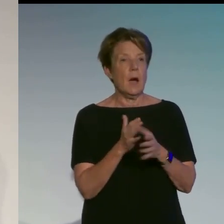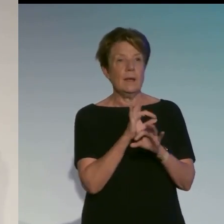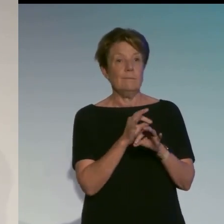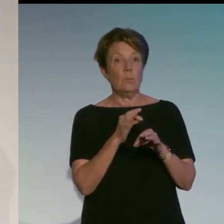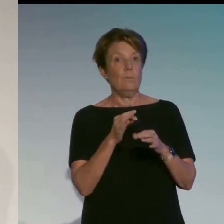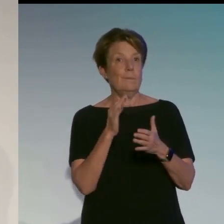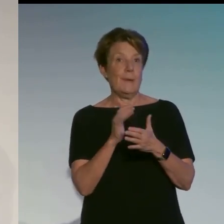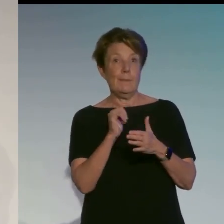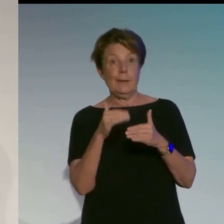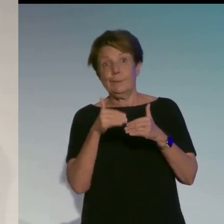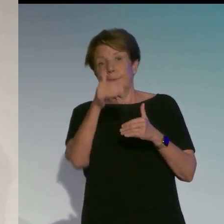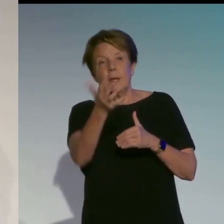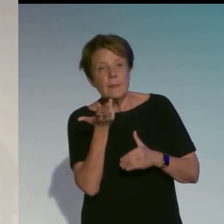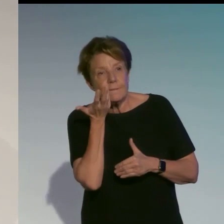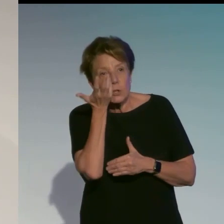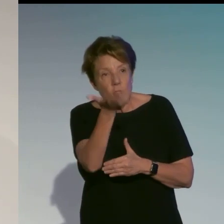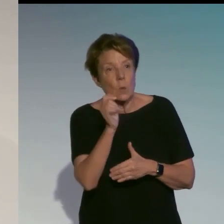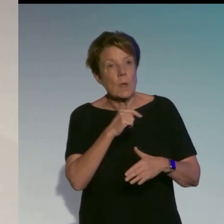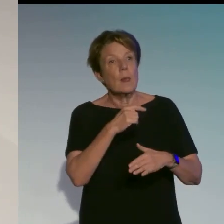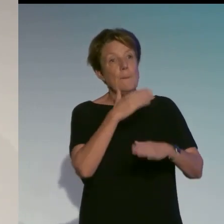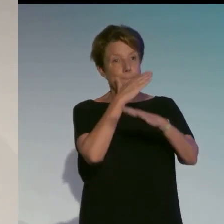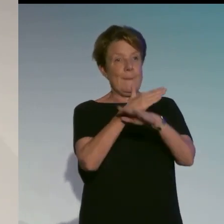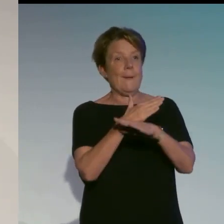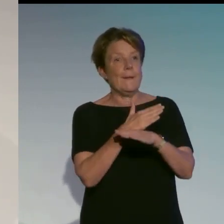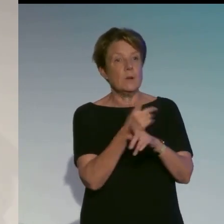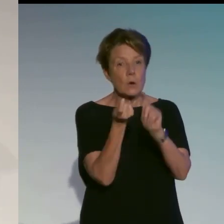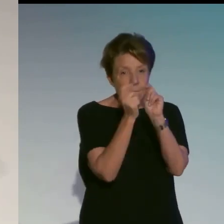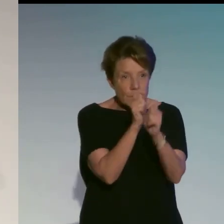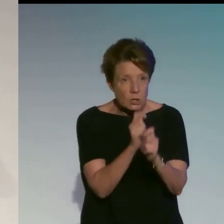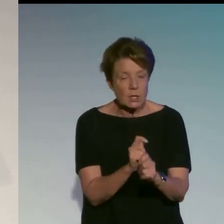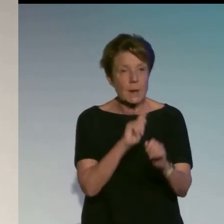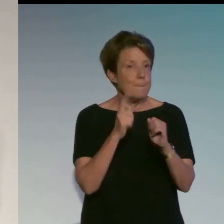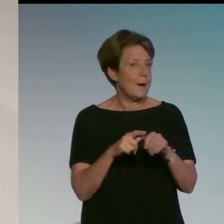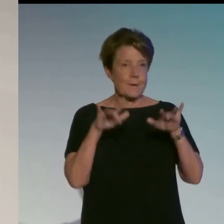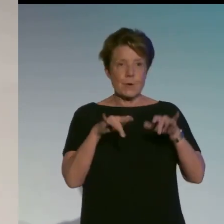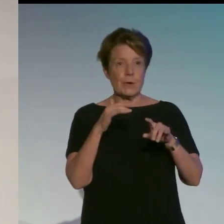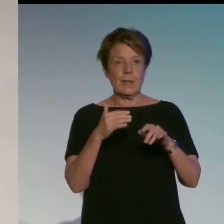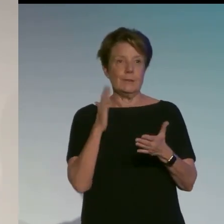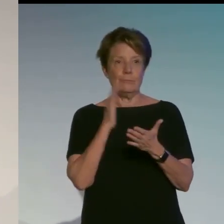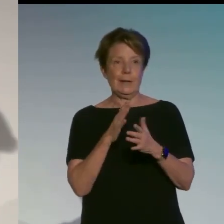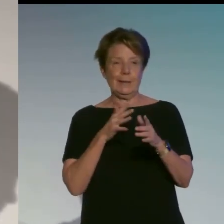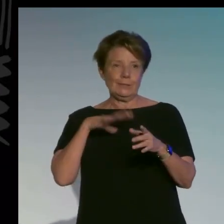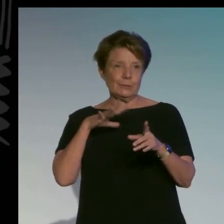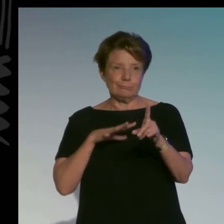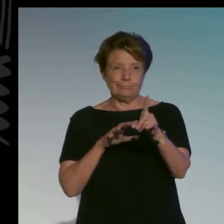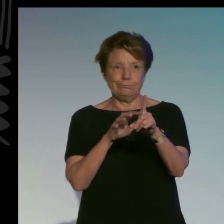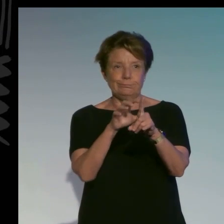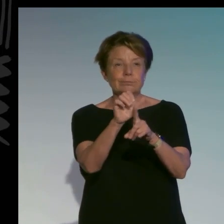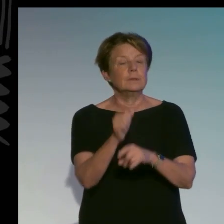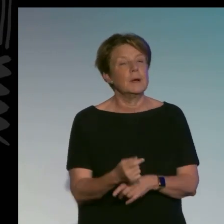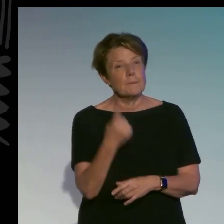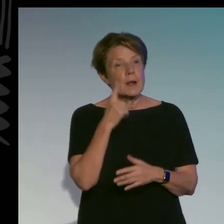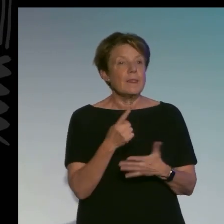our research was a great way to start. Thank you. Thank you, Matt. Thank you. Well done.